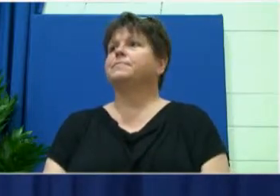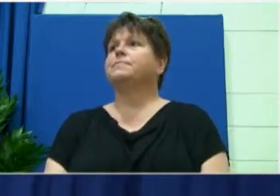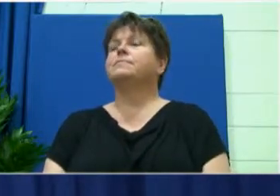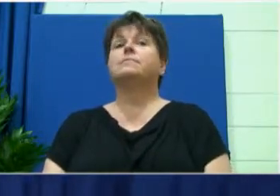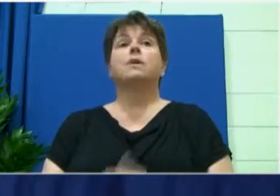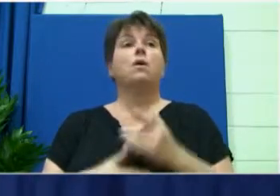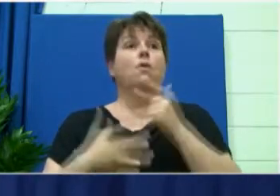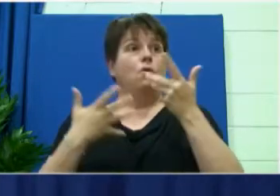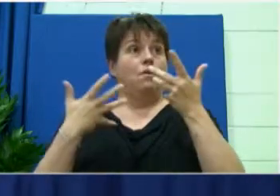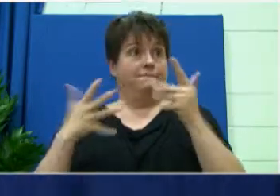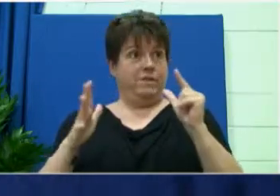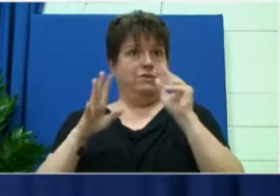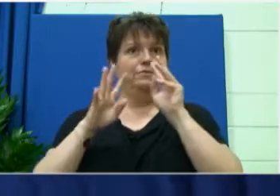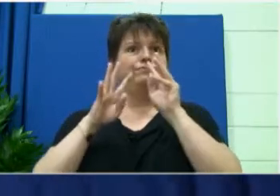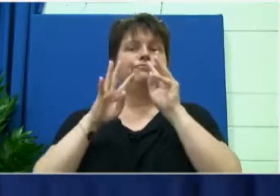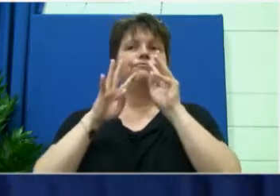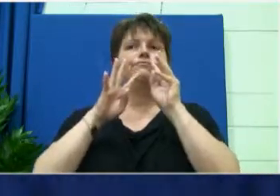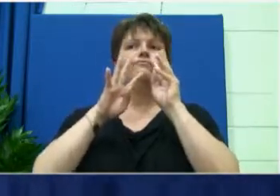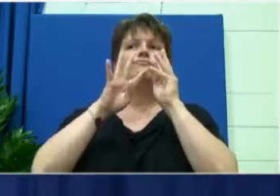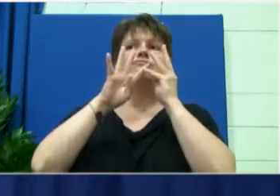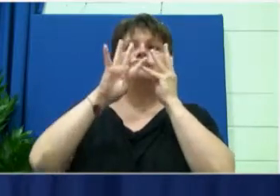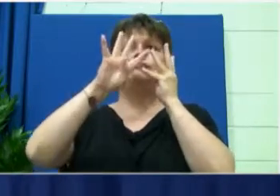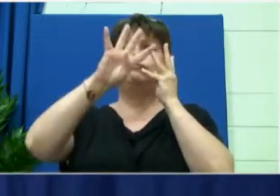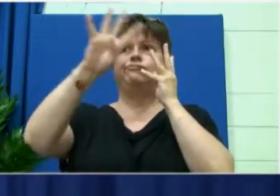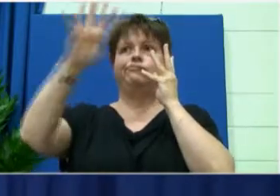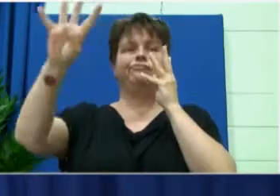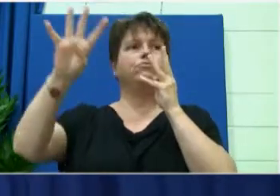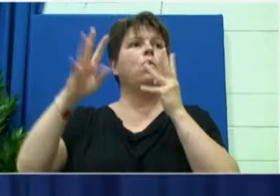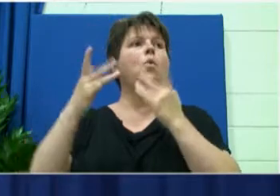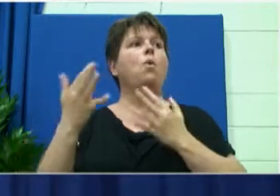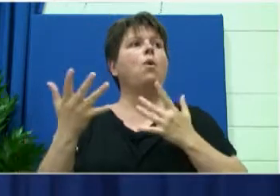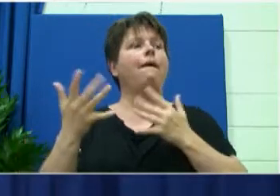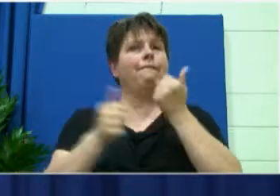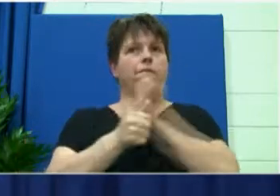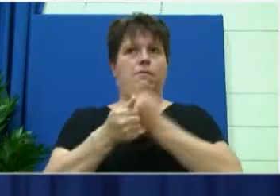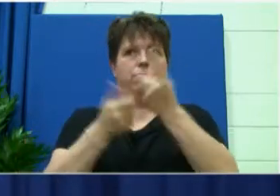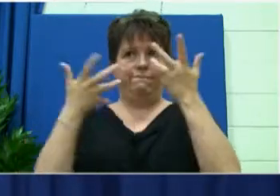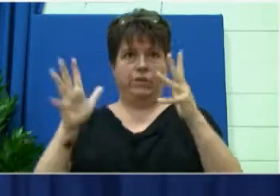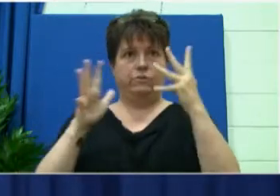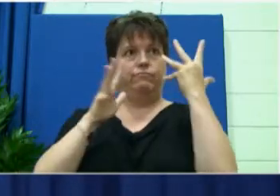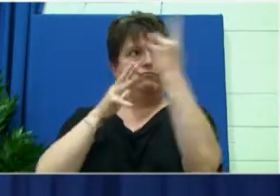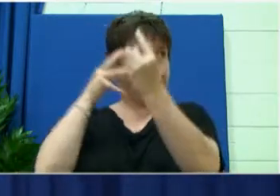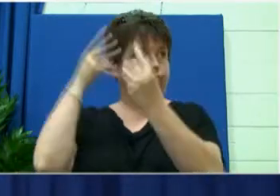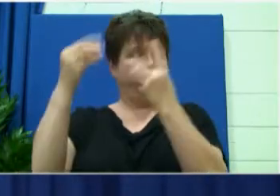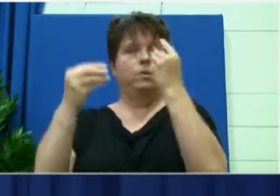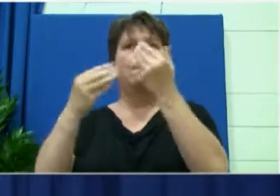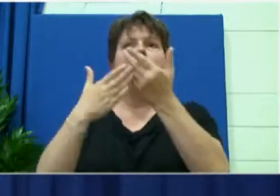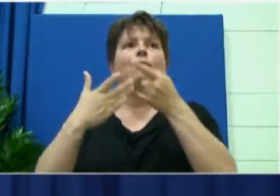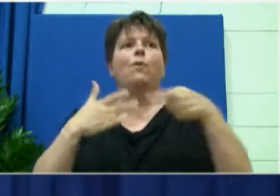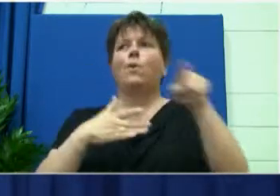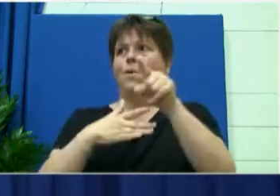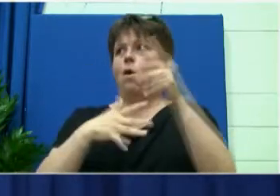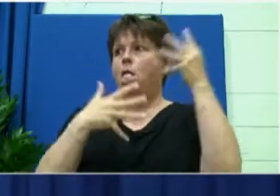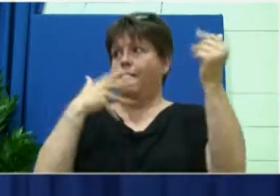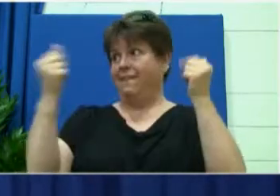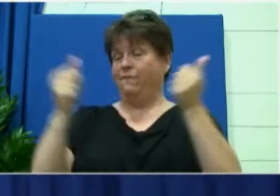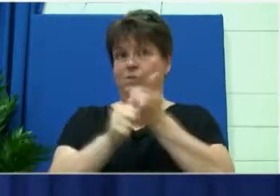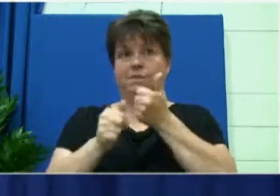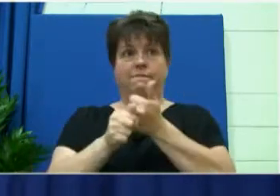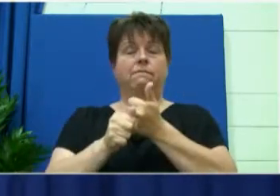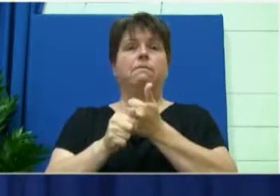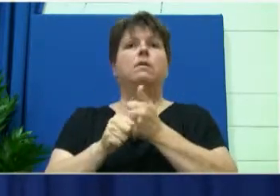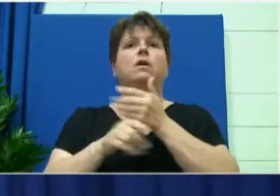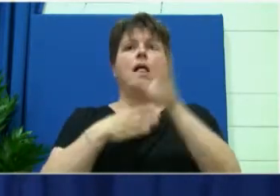the graduates complete the recessional, please wait until after all graduates have left the gymnasium before you exit. At